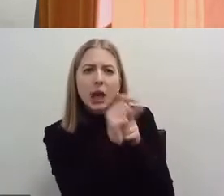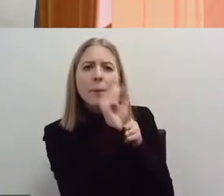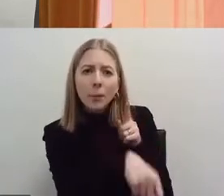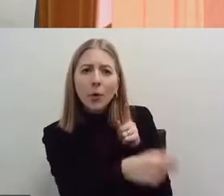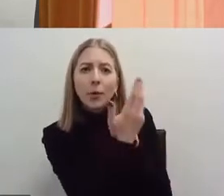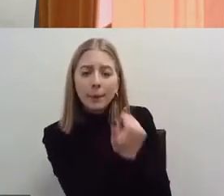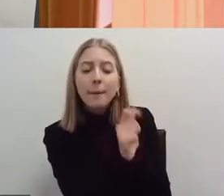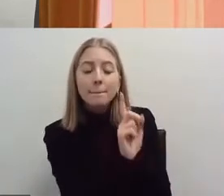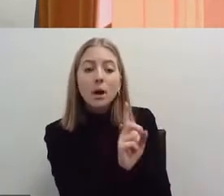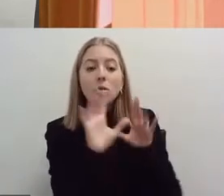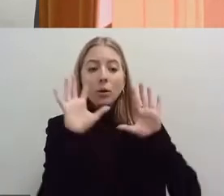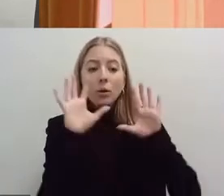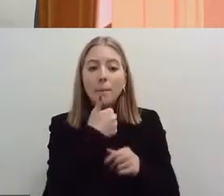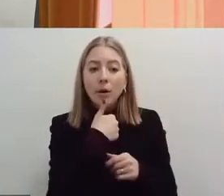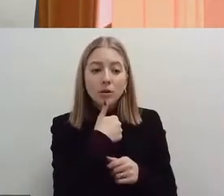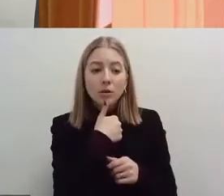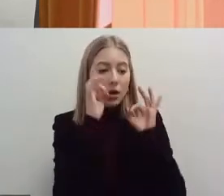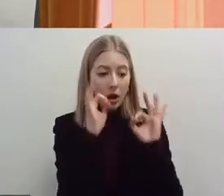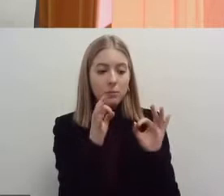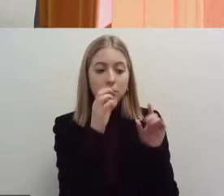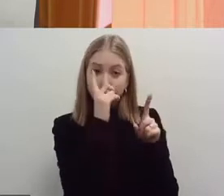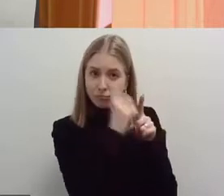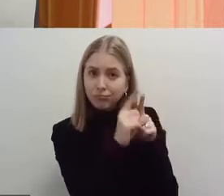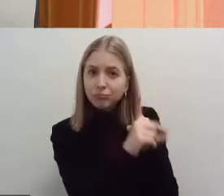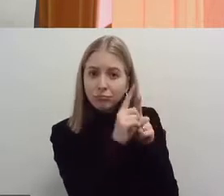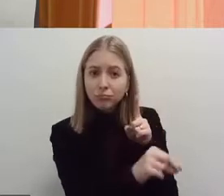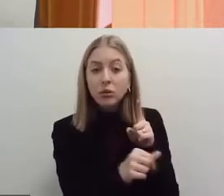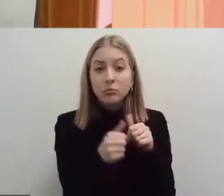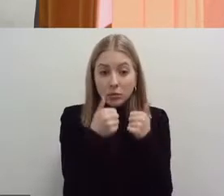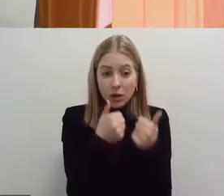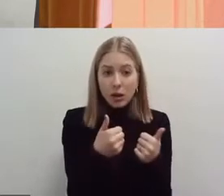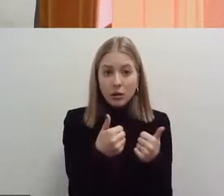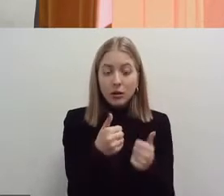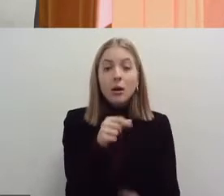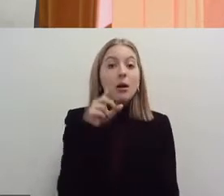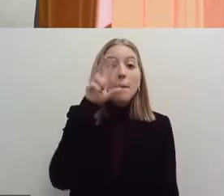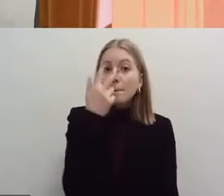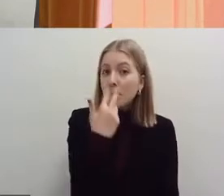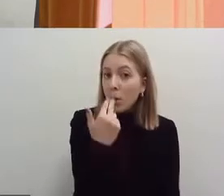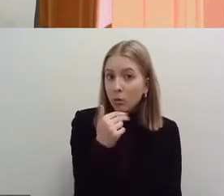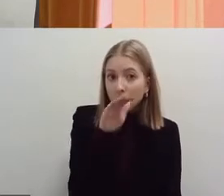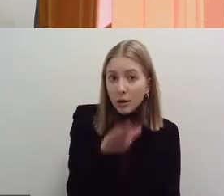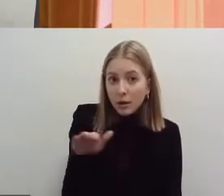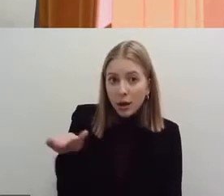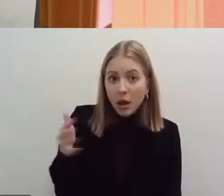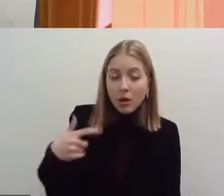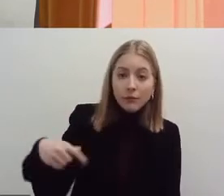should believe that youth are capable to decide what's best for them. We should include them to